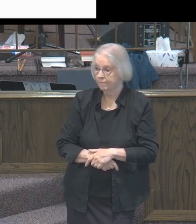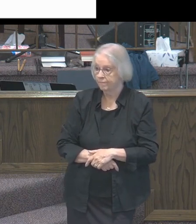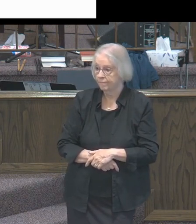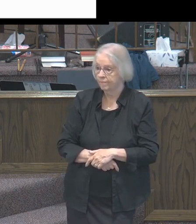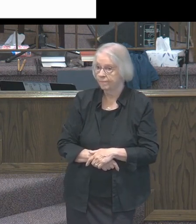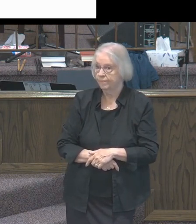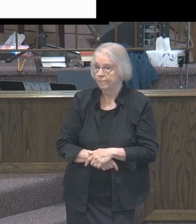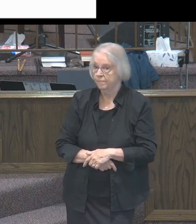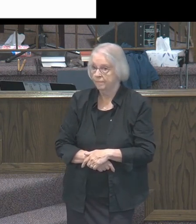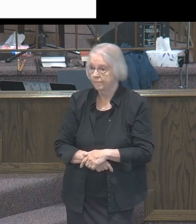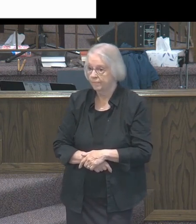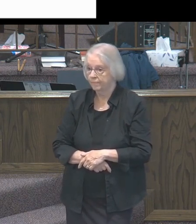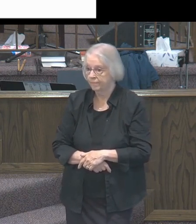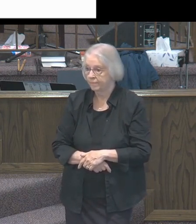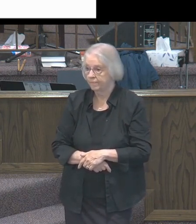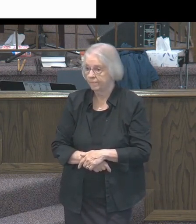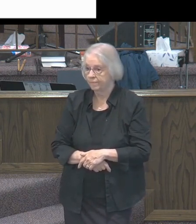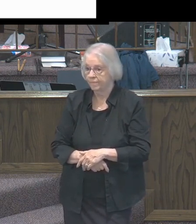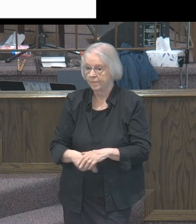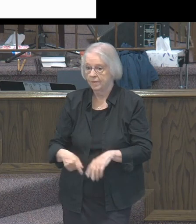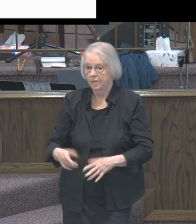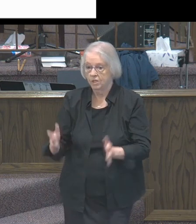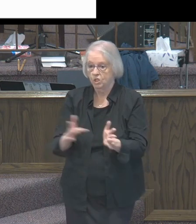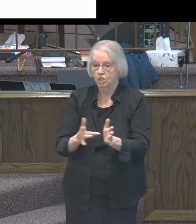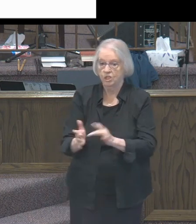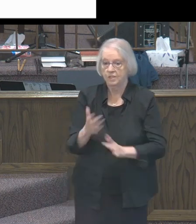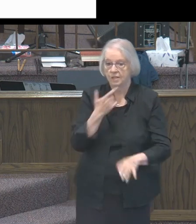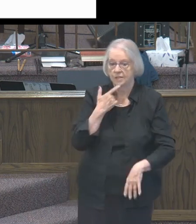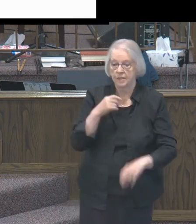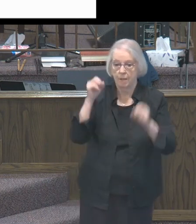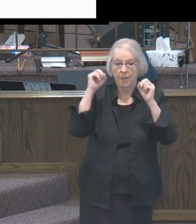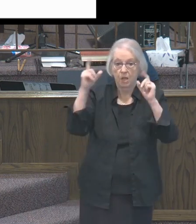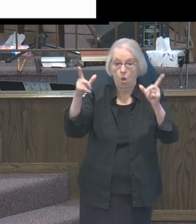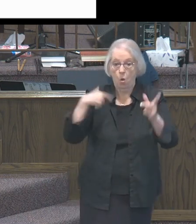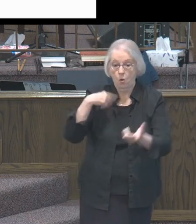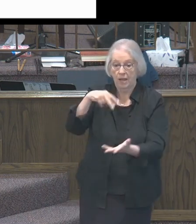Behold, I stand at the door and knock.